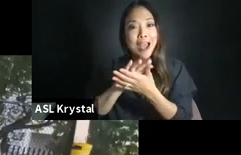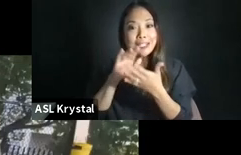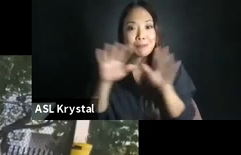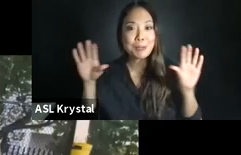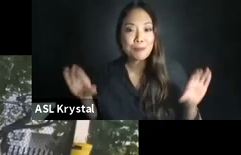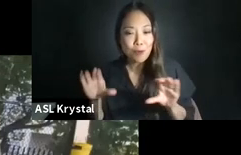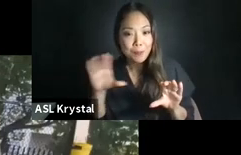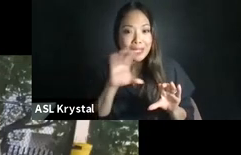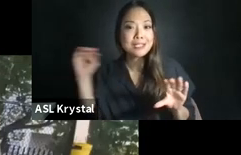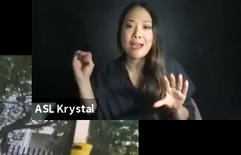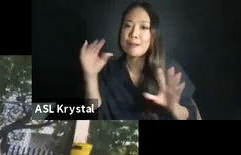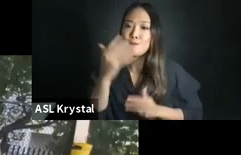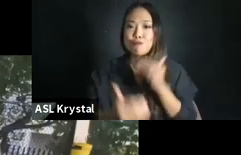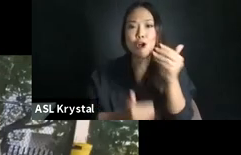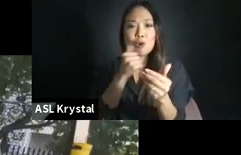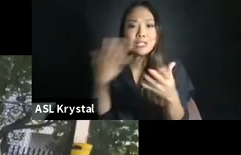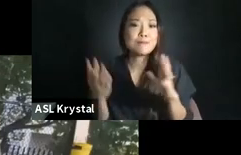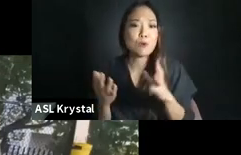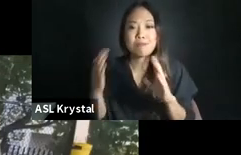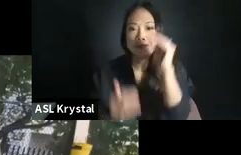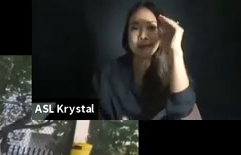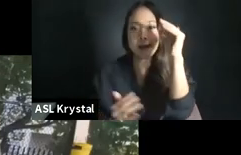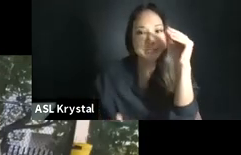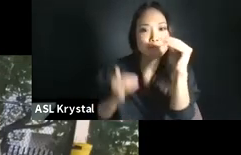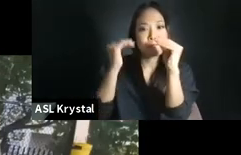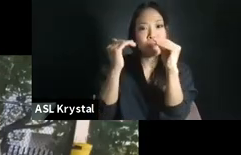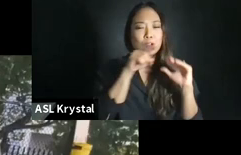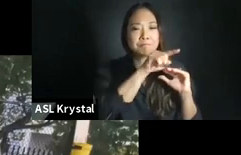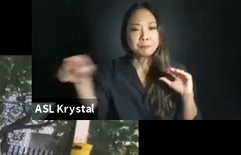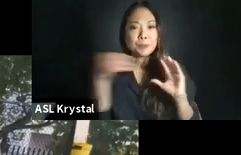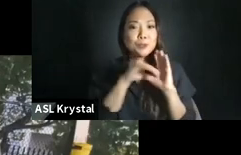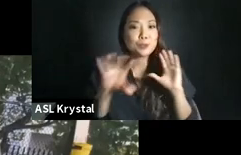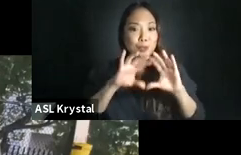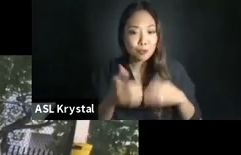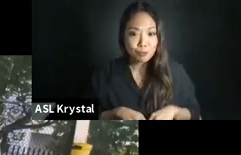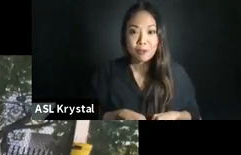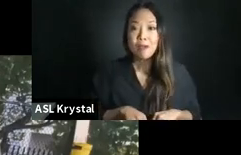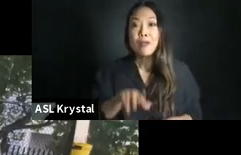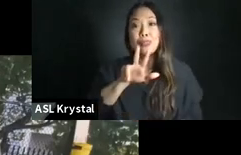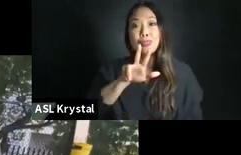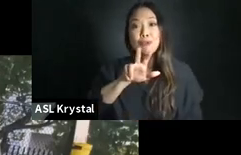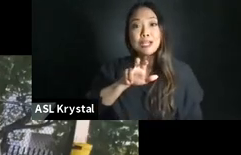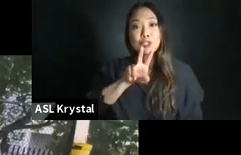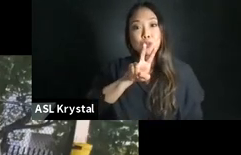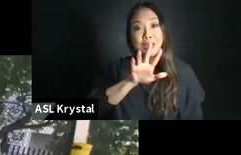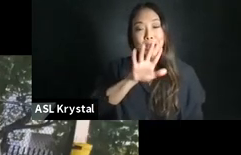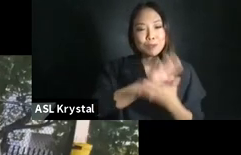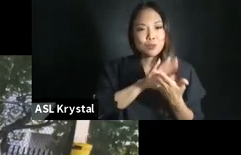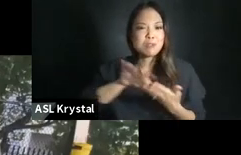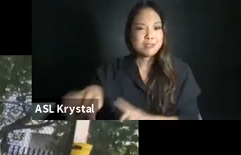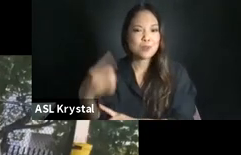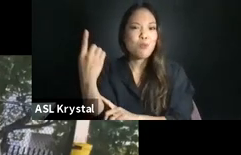groups the winship is one of 325 schools recognized across the country this year for their achievement